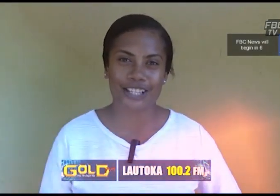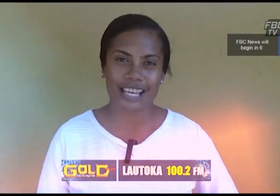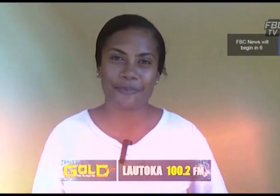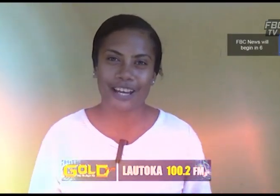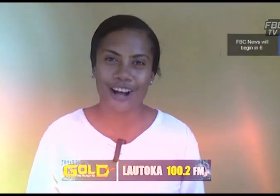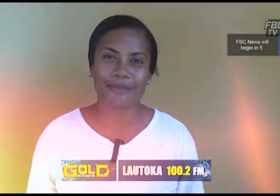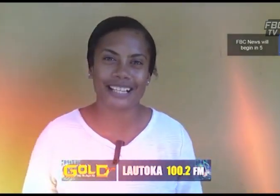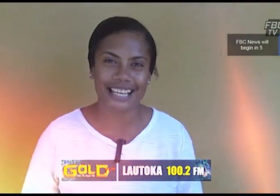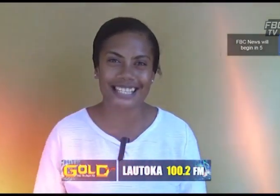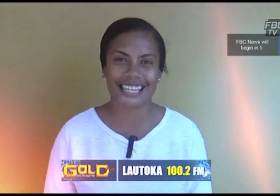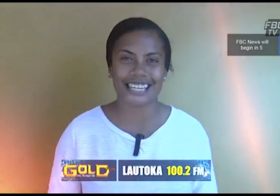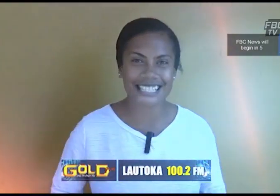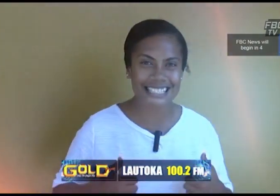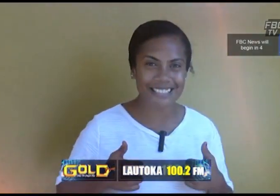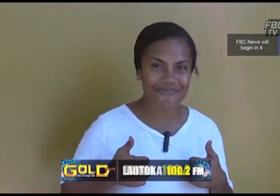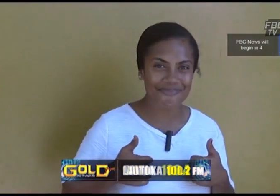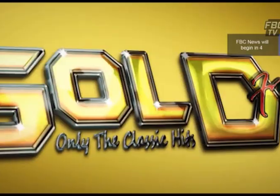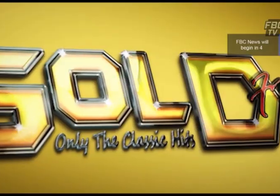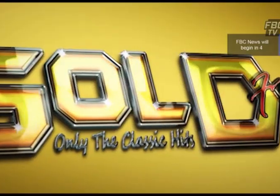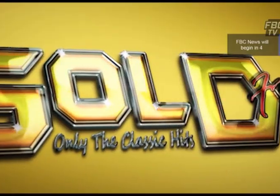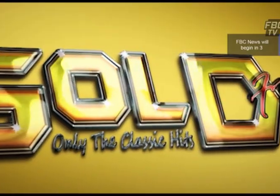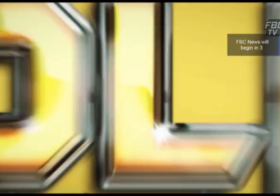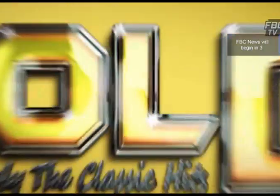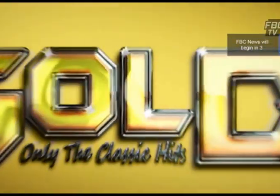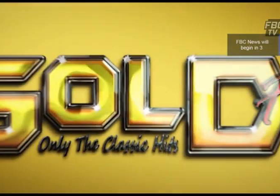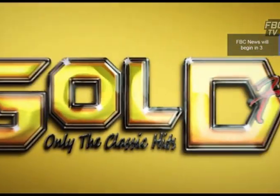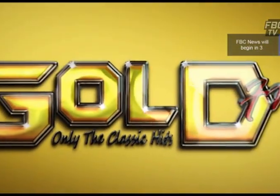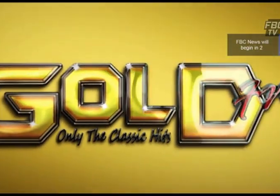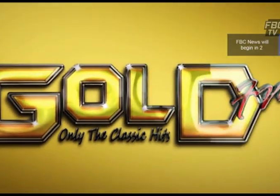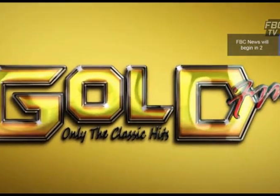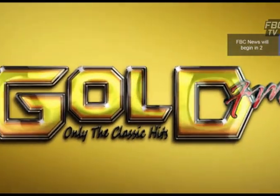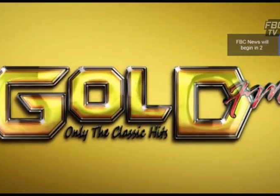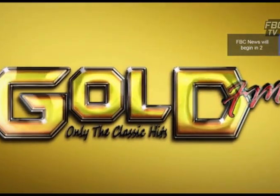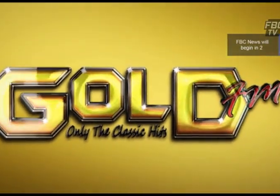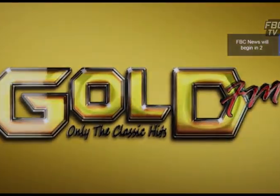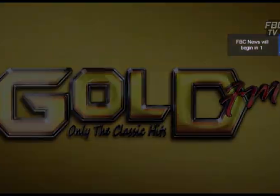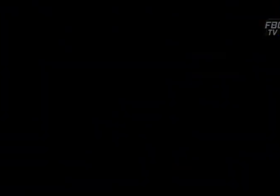FM because they play all my classic hits. Gold FM, only the classic hits.